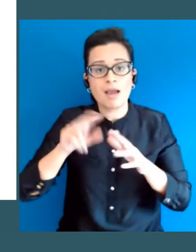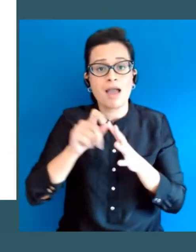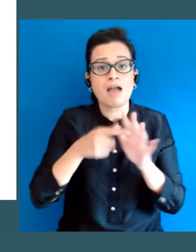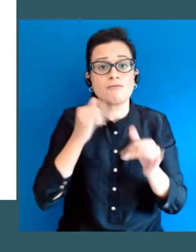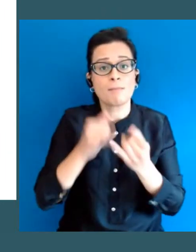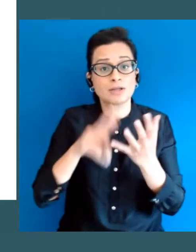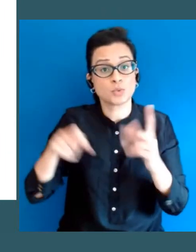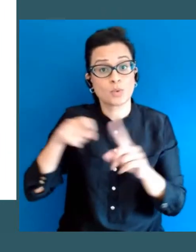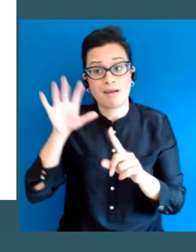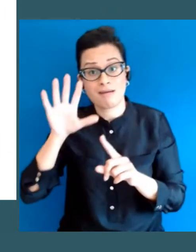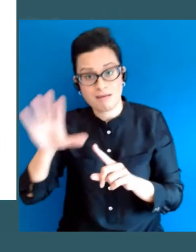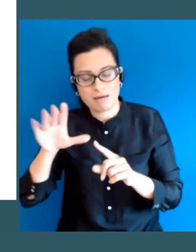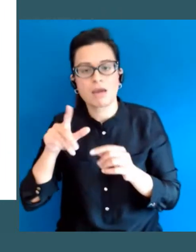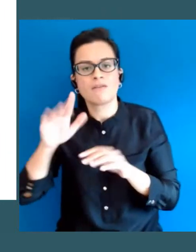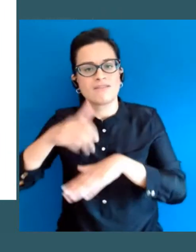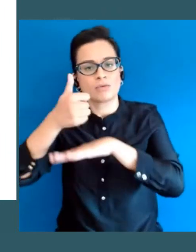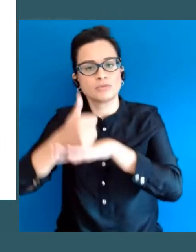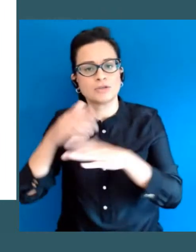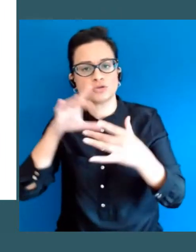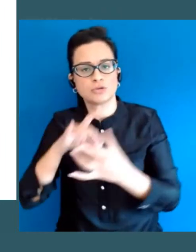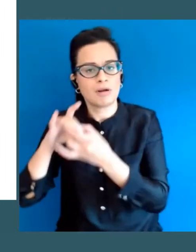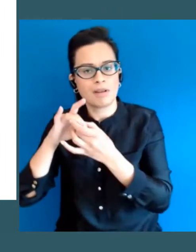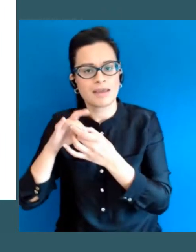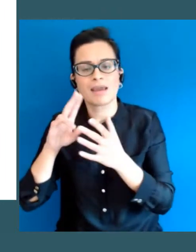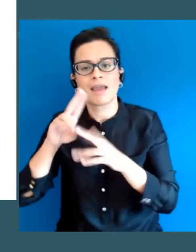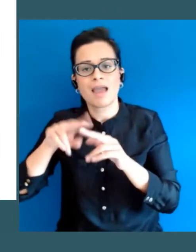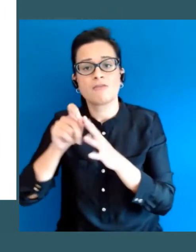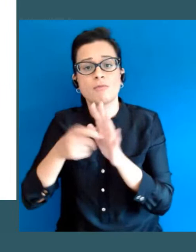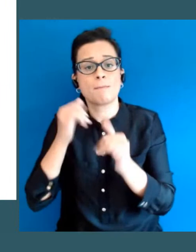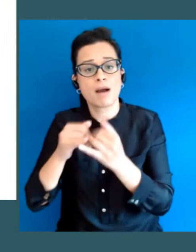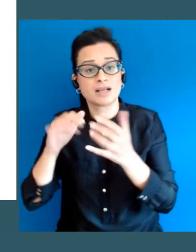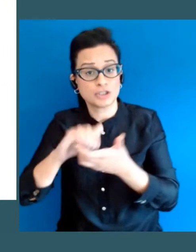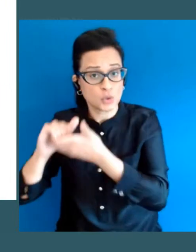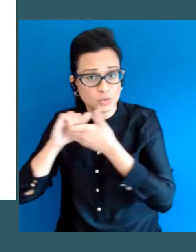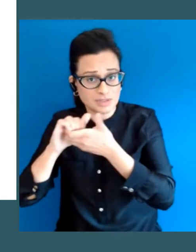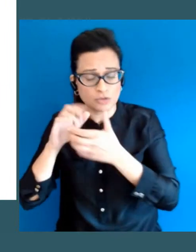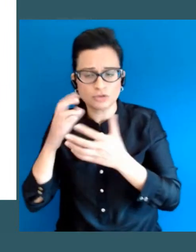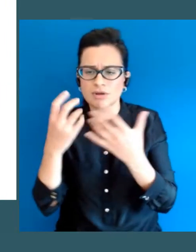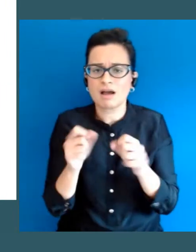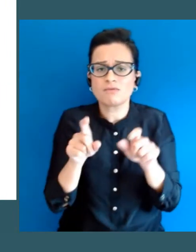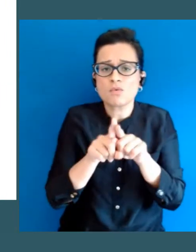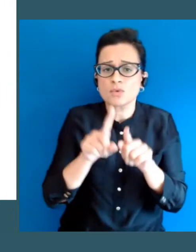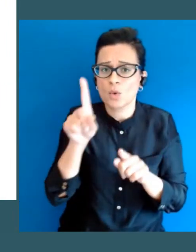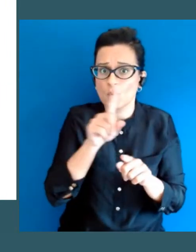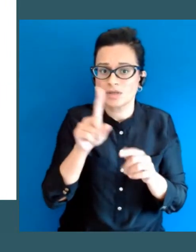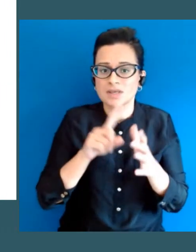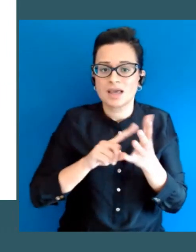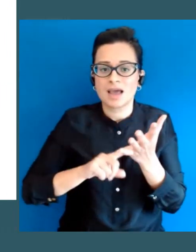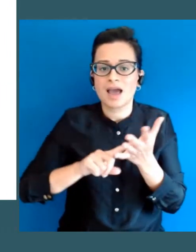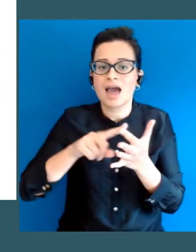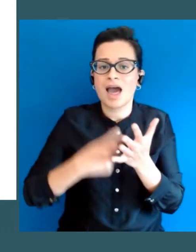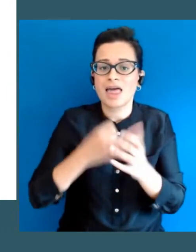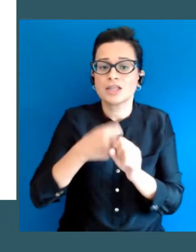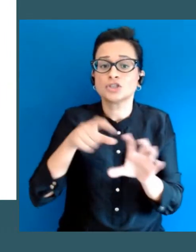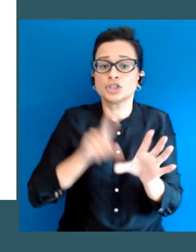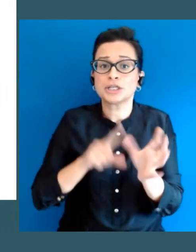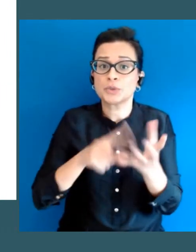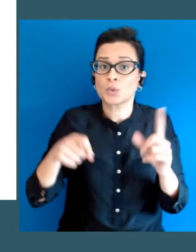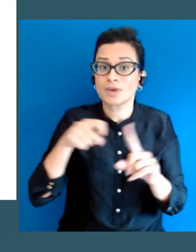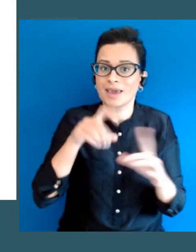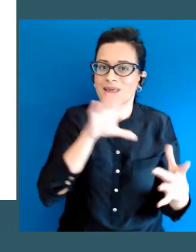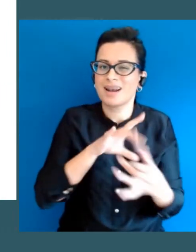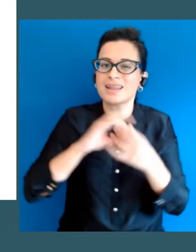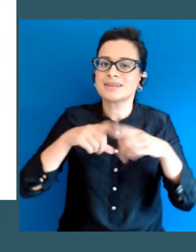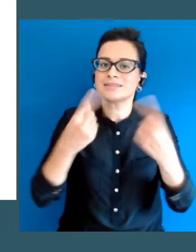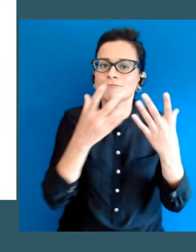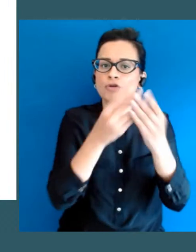FPIES Foundation and the International FPIES Association. We've also got AllergyUK as well as another resource.